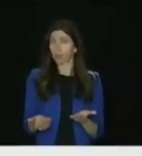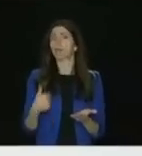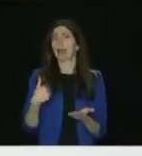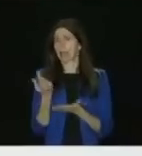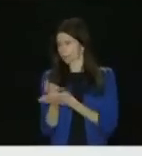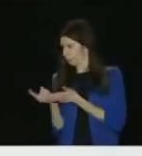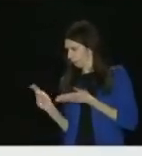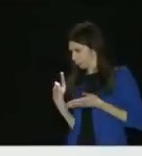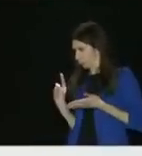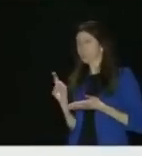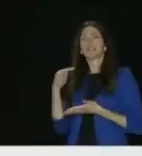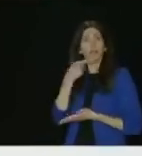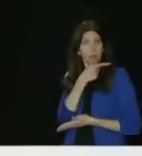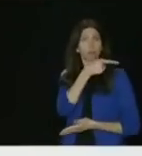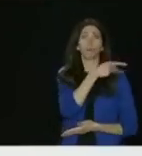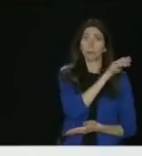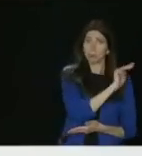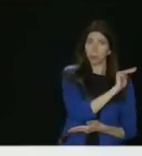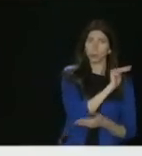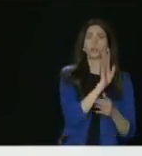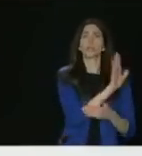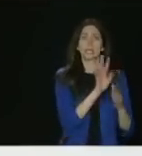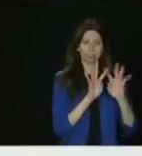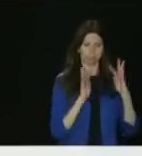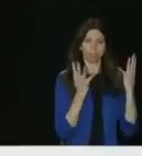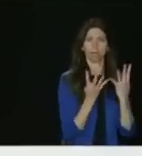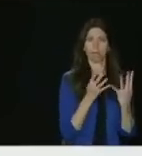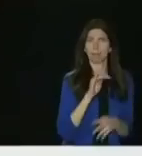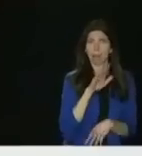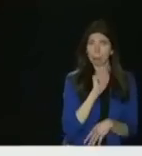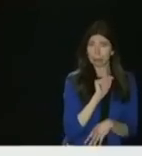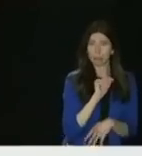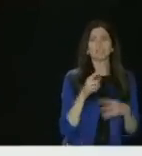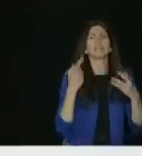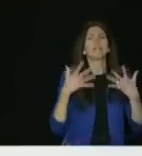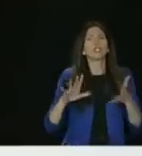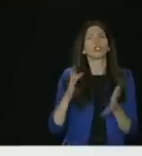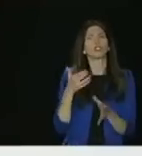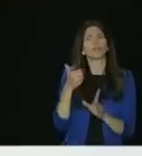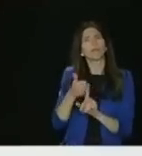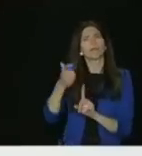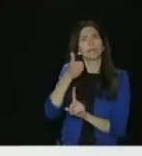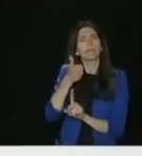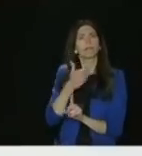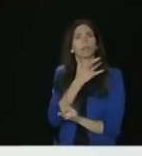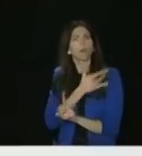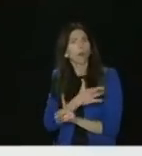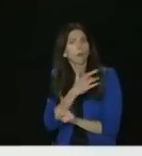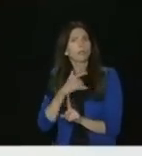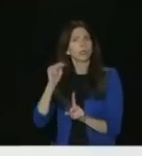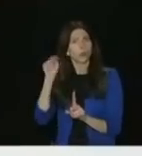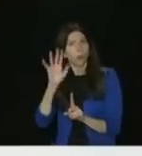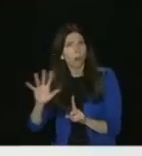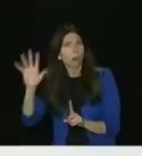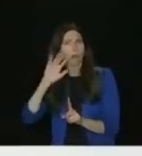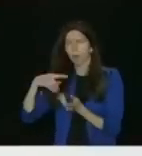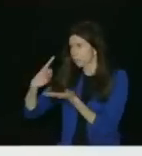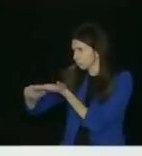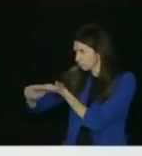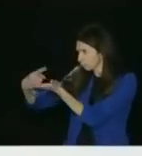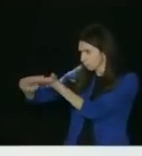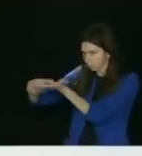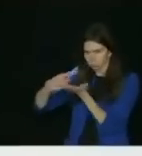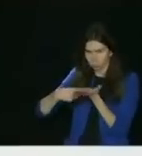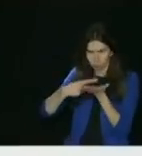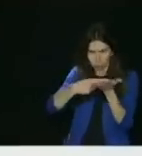week, the Prime Minister and members of Cabinet have consulted with premiers and members of their respective governments. Having